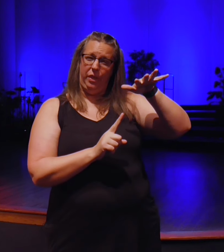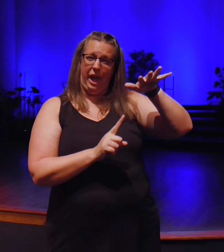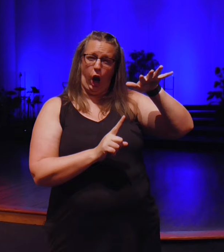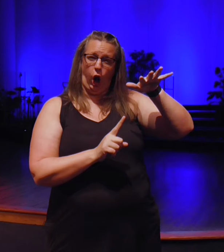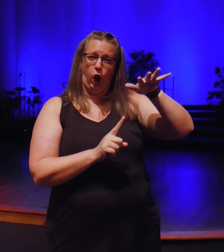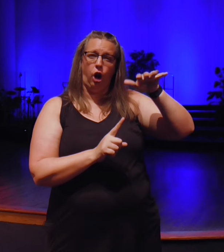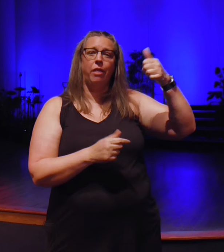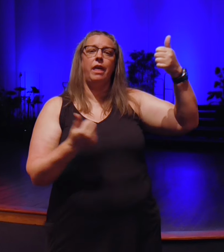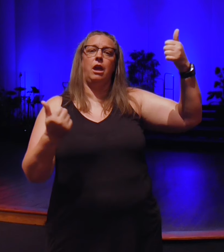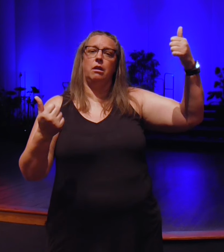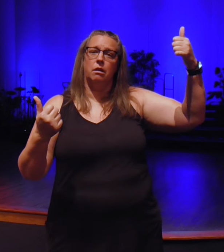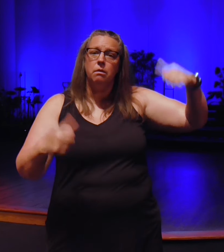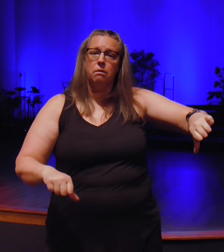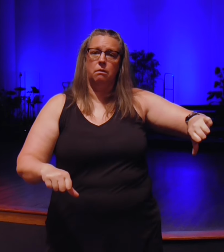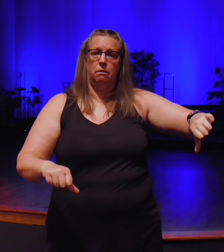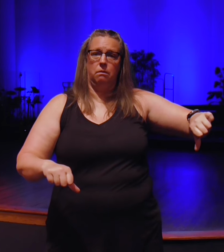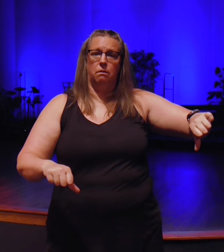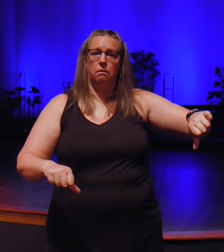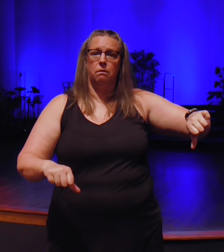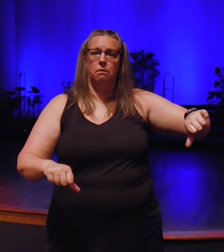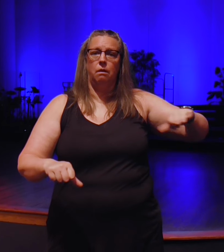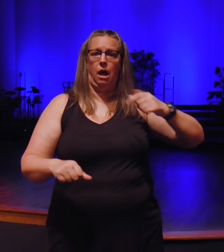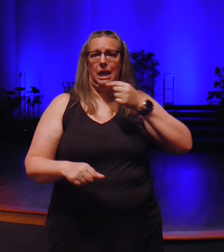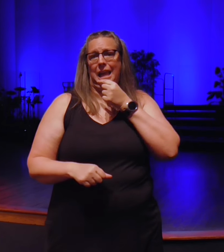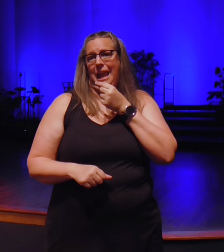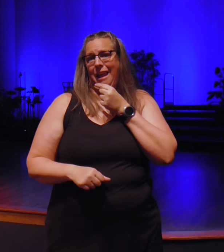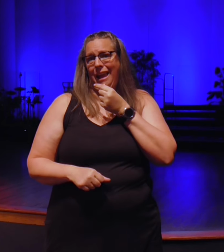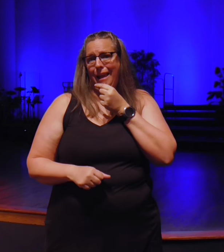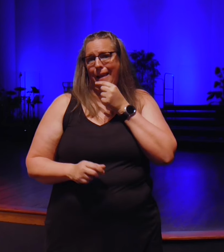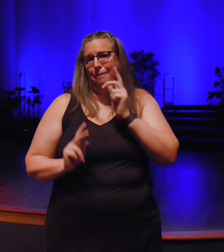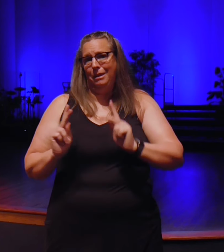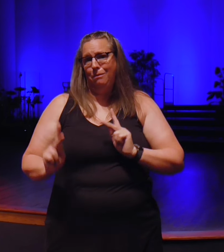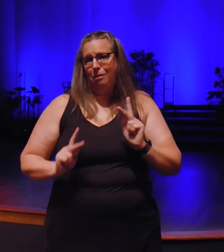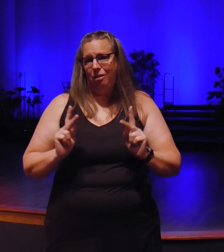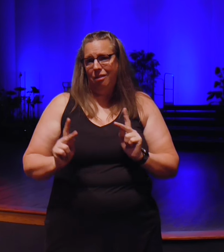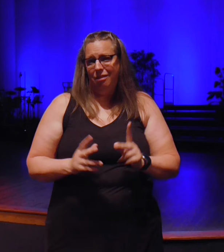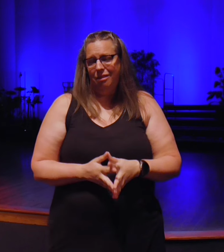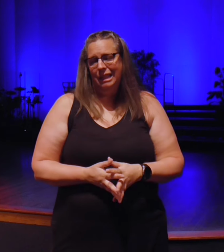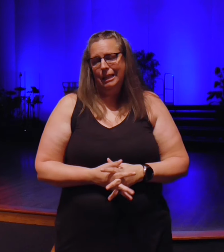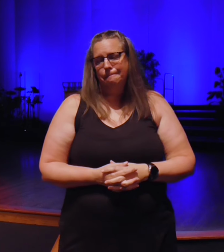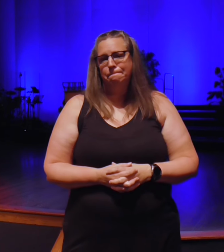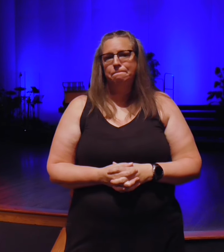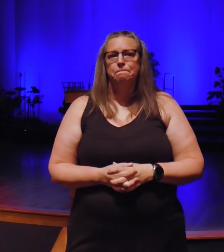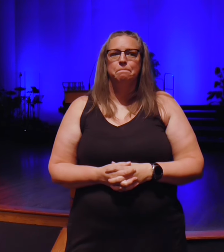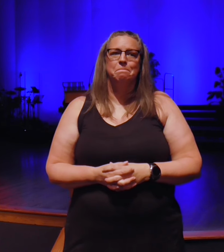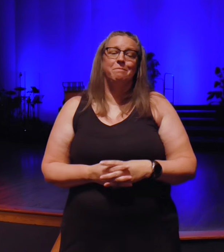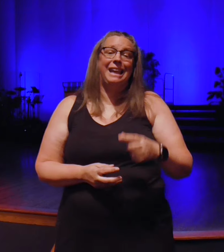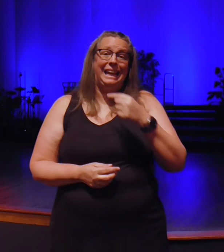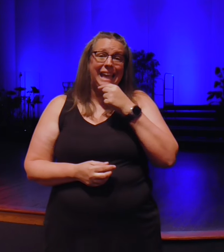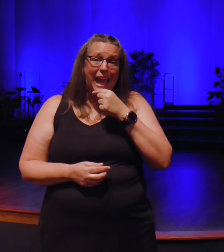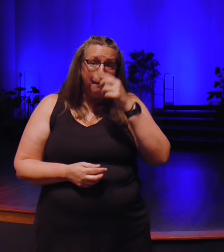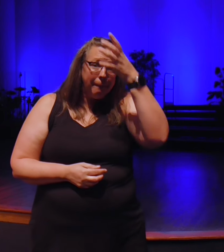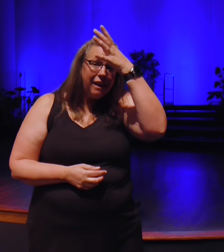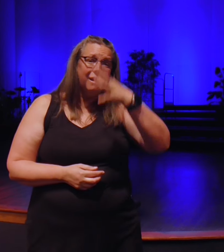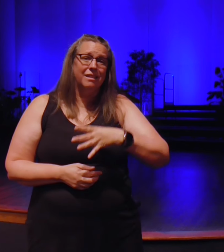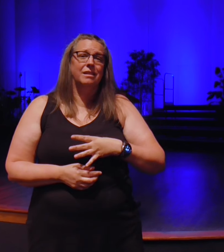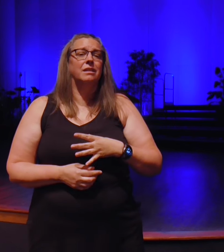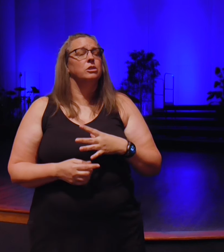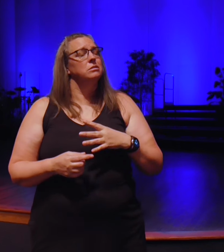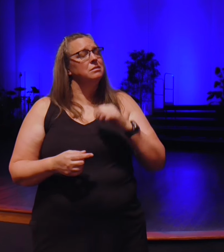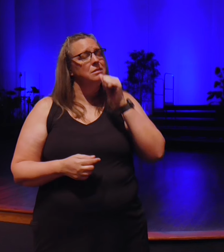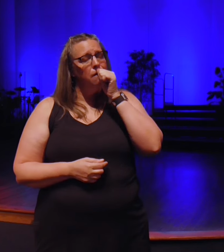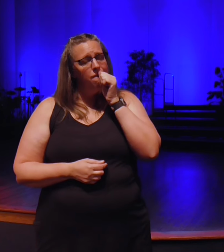that was rejecting of gay people. There were gay men who had to suffer the